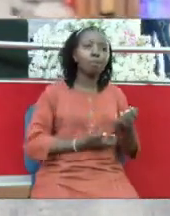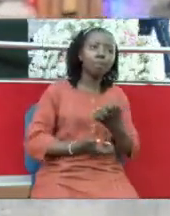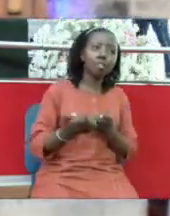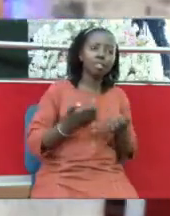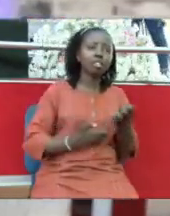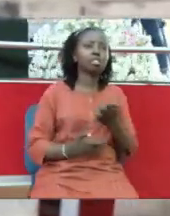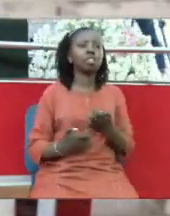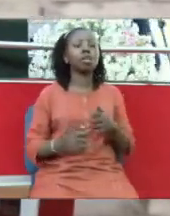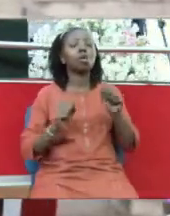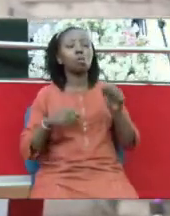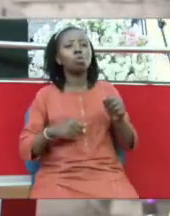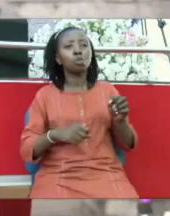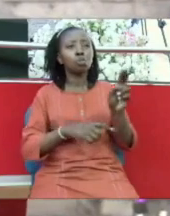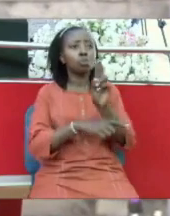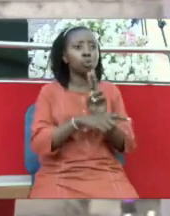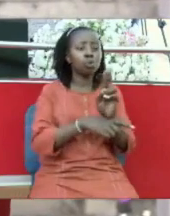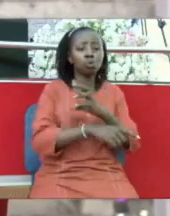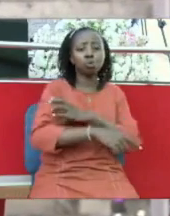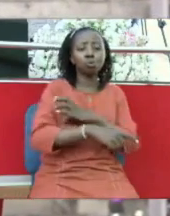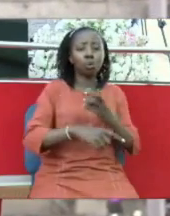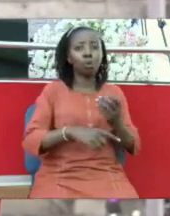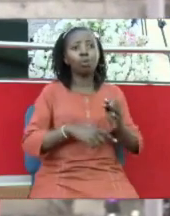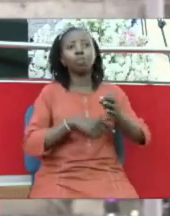Amen. You are able to use the power of God.